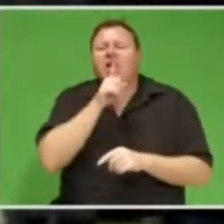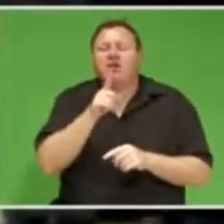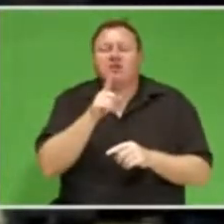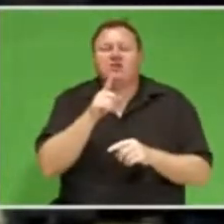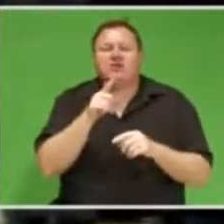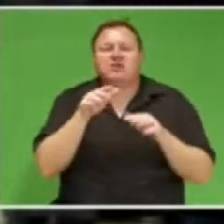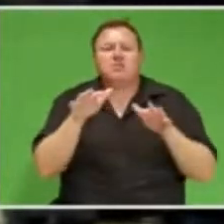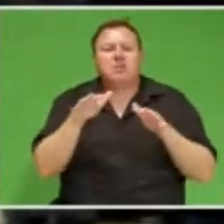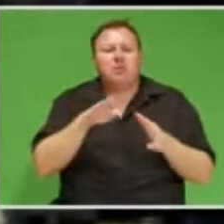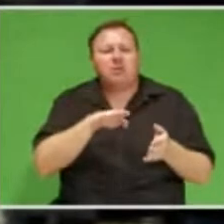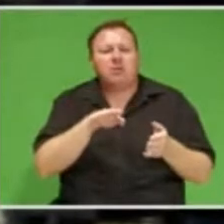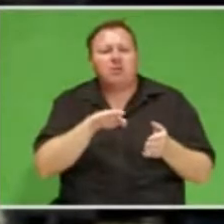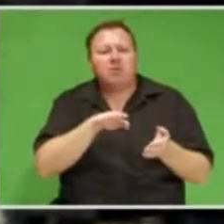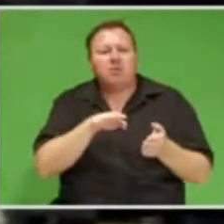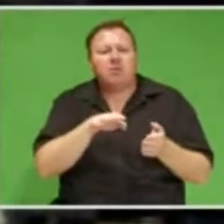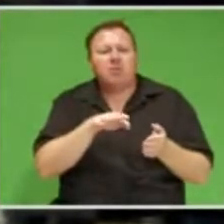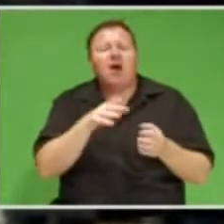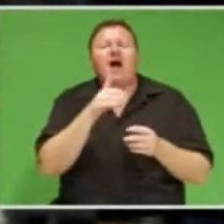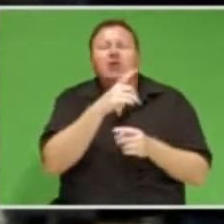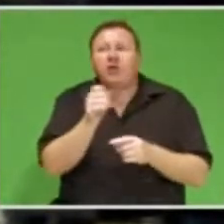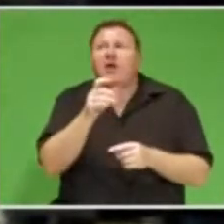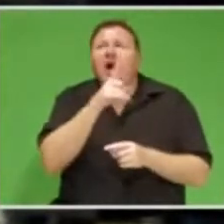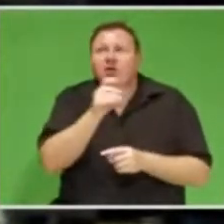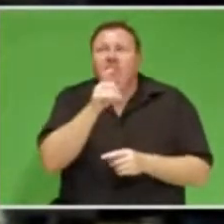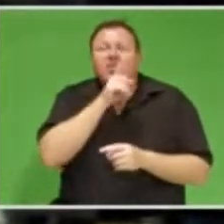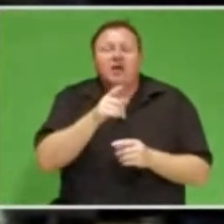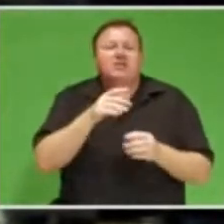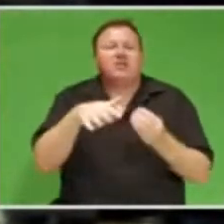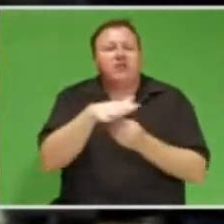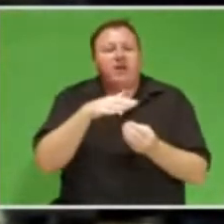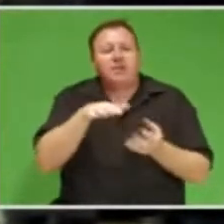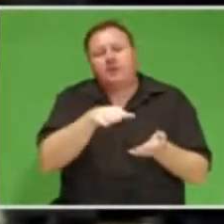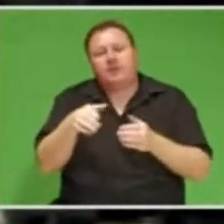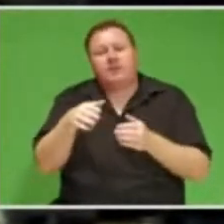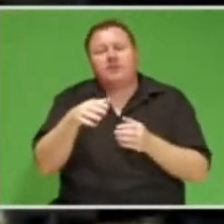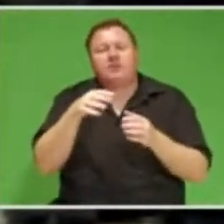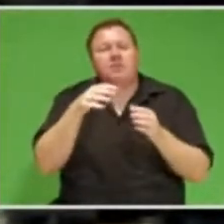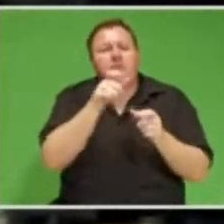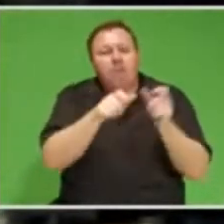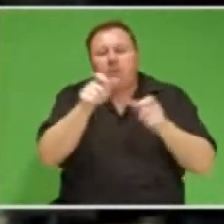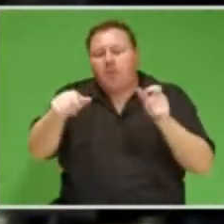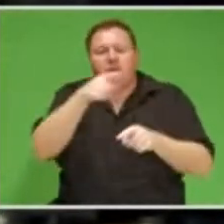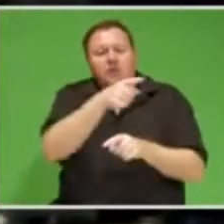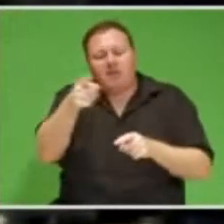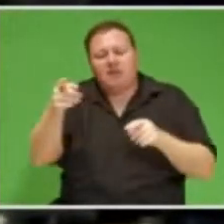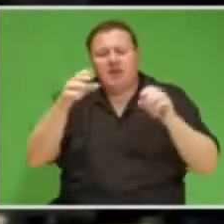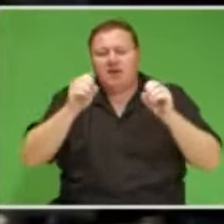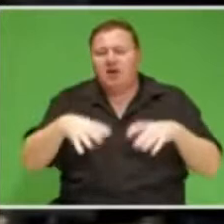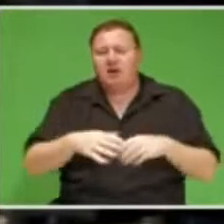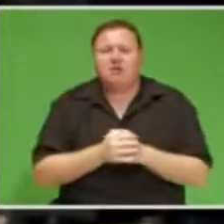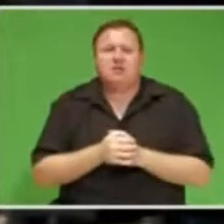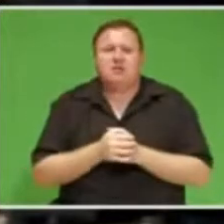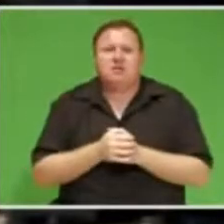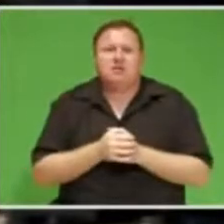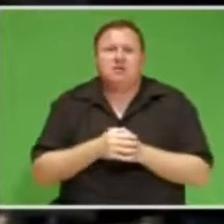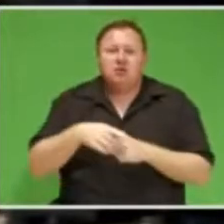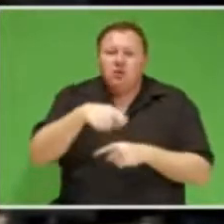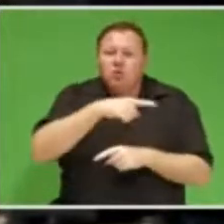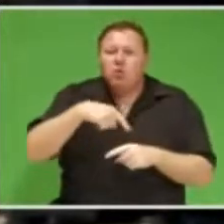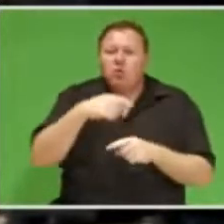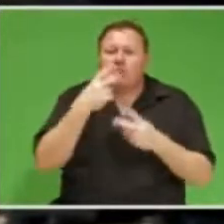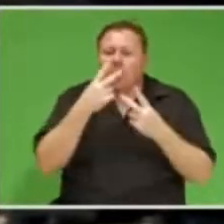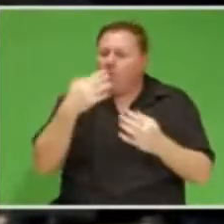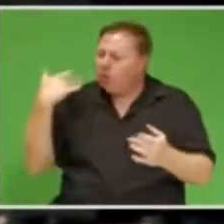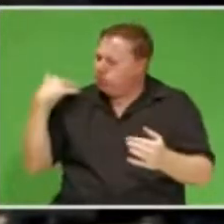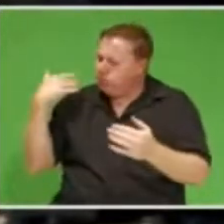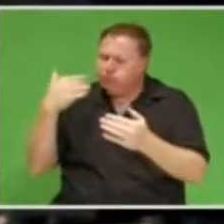as we look back, and as we look at what has been unfolding, that we need to say there